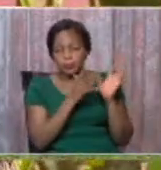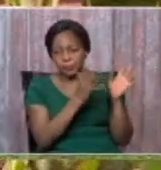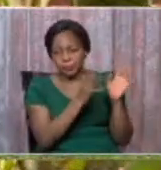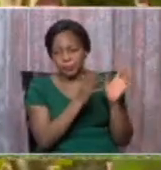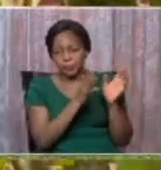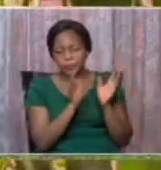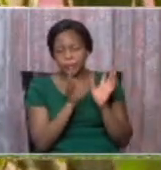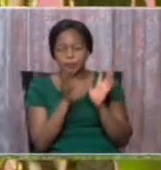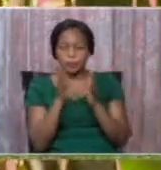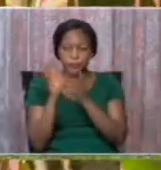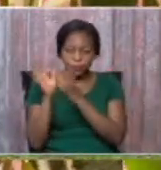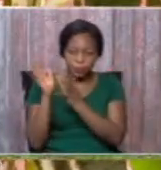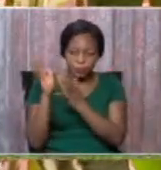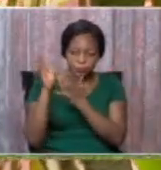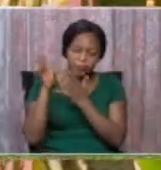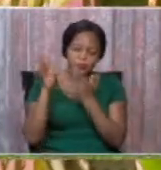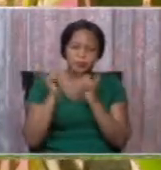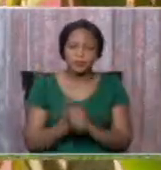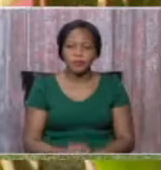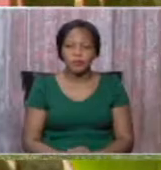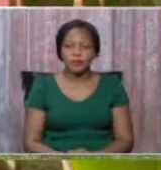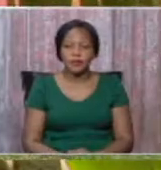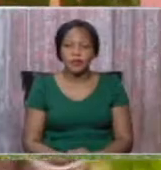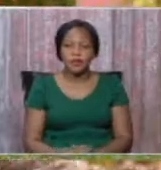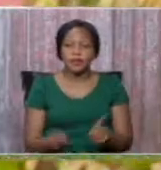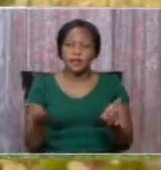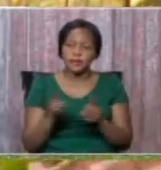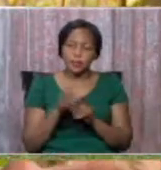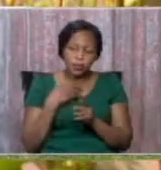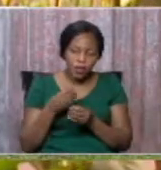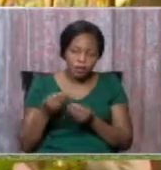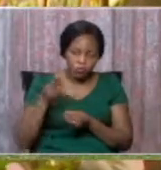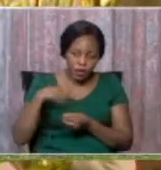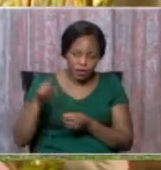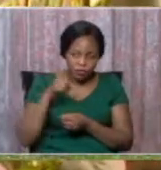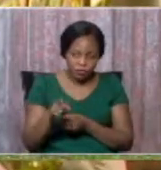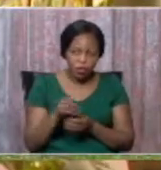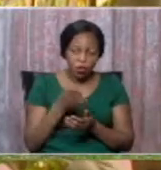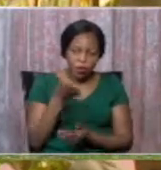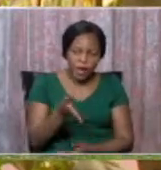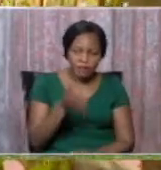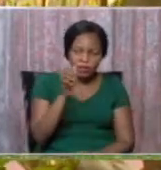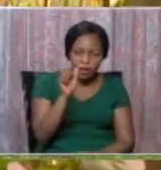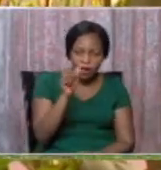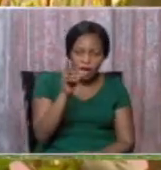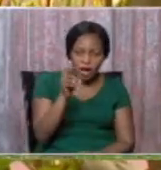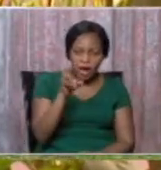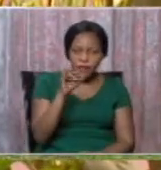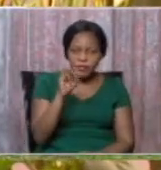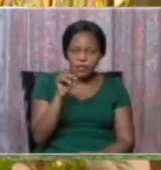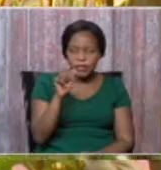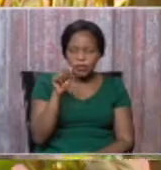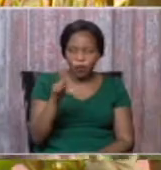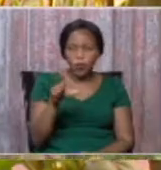the kidneys. Okay, thank you. Yeah. So, ladies, could you please tell us what your body map was